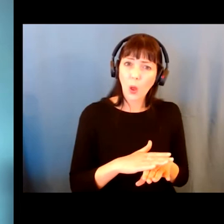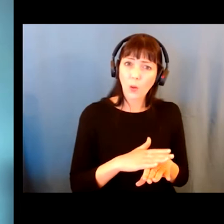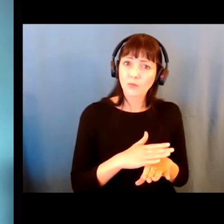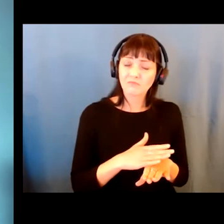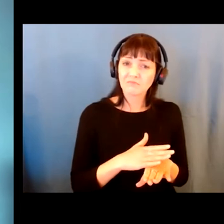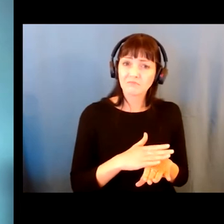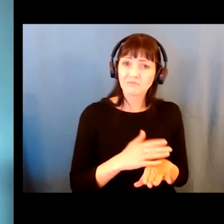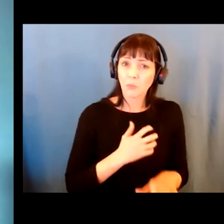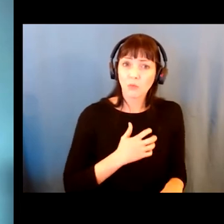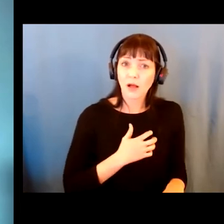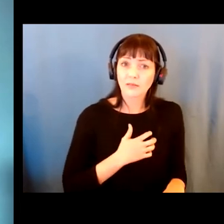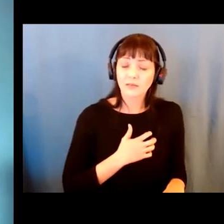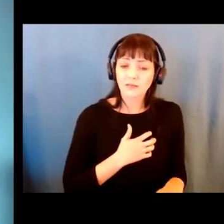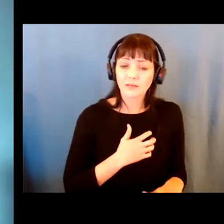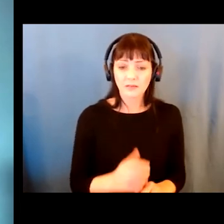at. I think